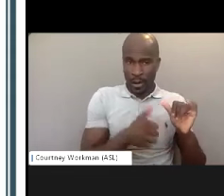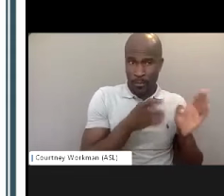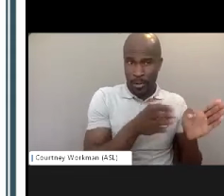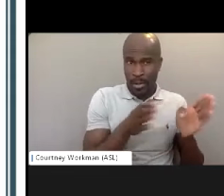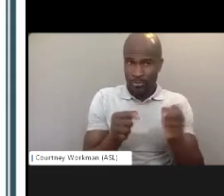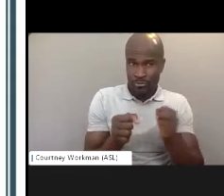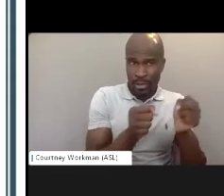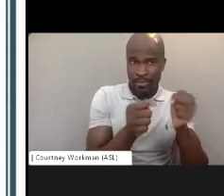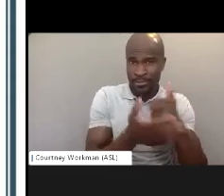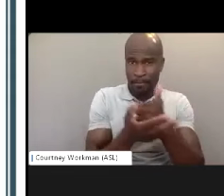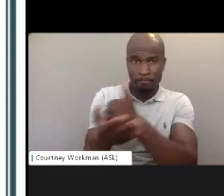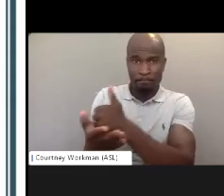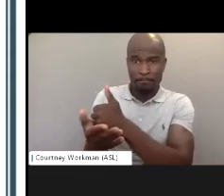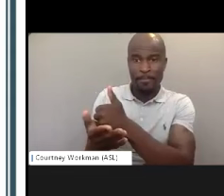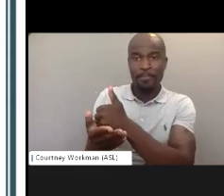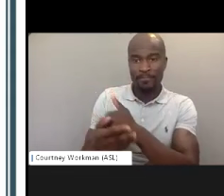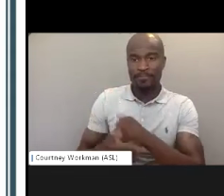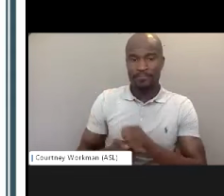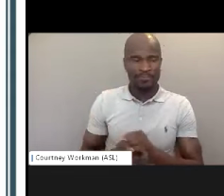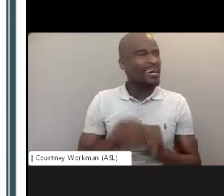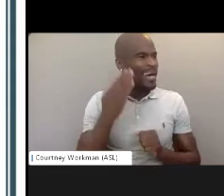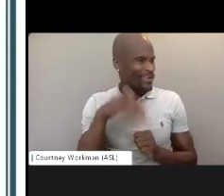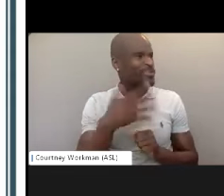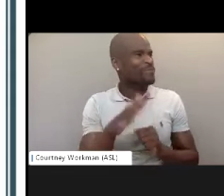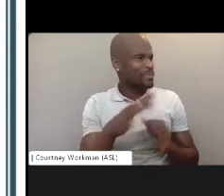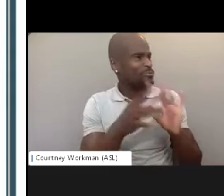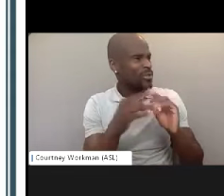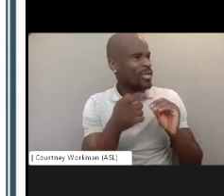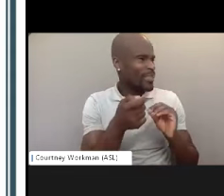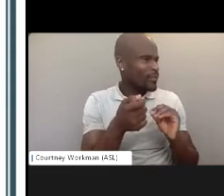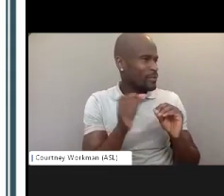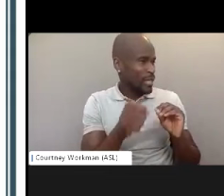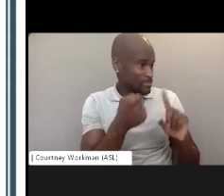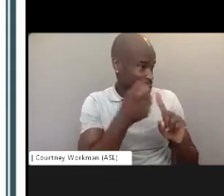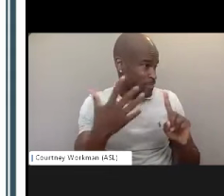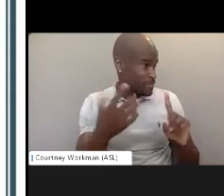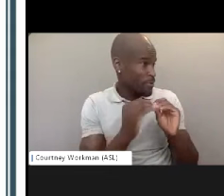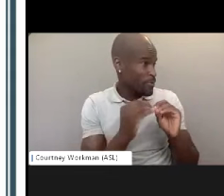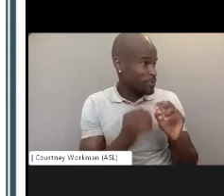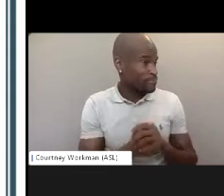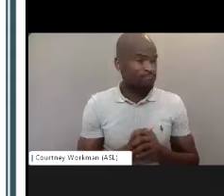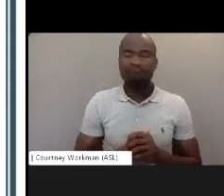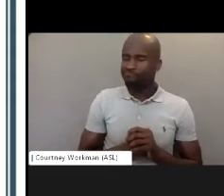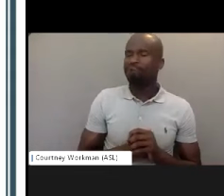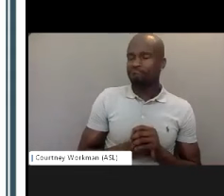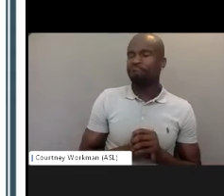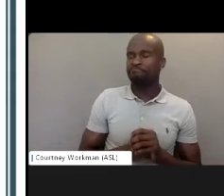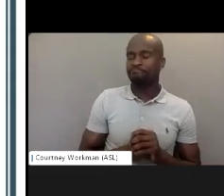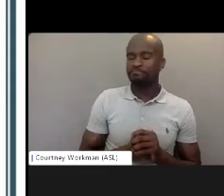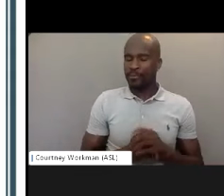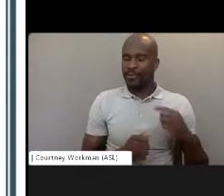maybe you could expound on it a little bit. Yeah. So we talk about that a lot in schools